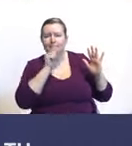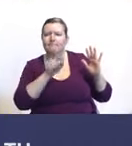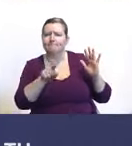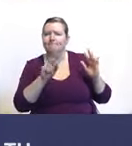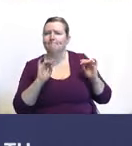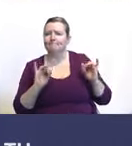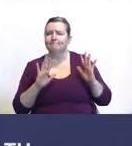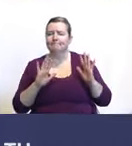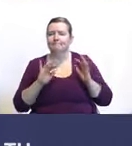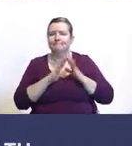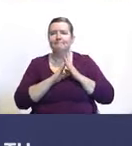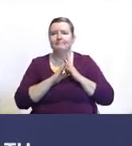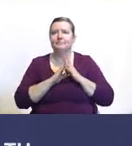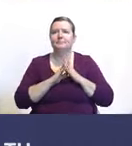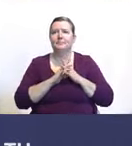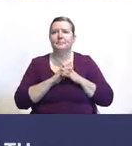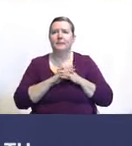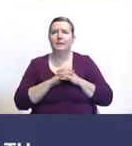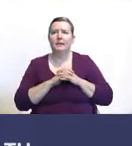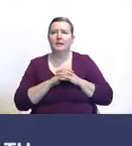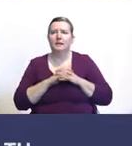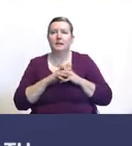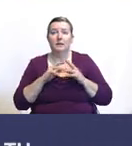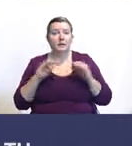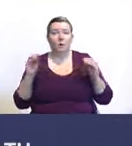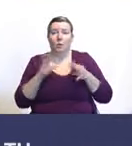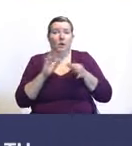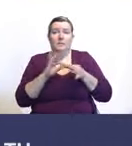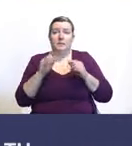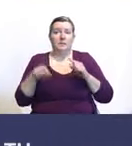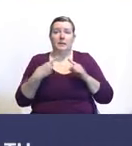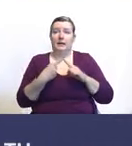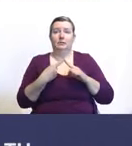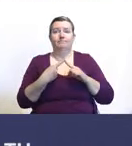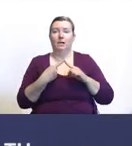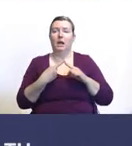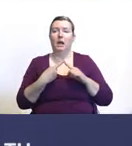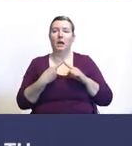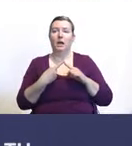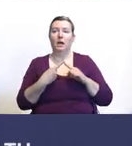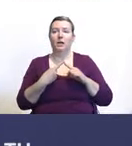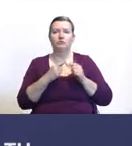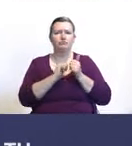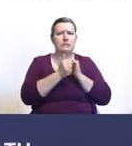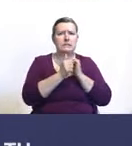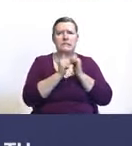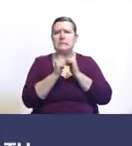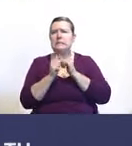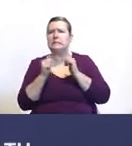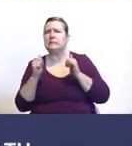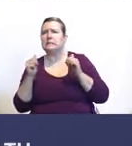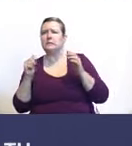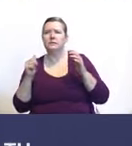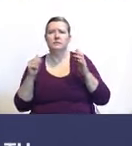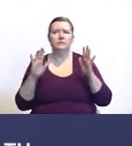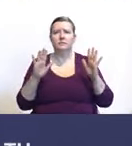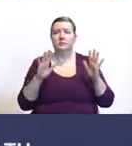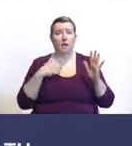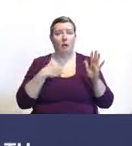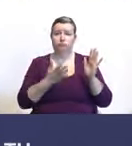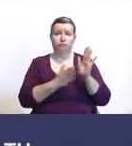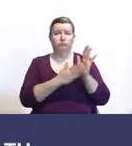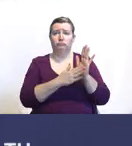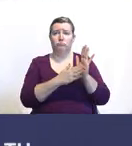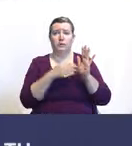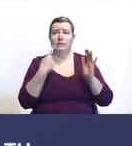Listen, no comment on any of the races or the hypothetical scenarios, but I do want to commend the commissioners from